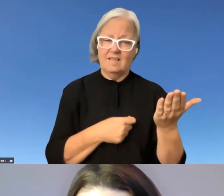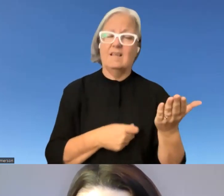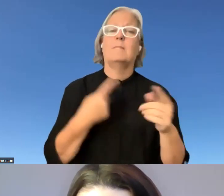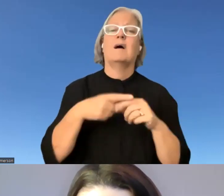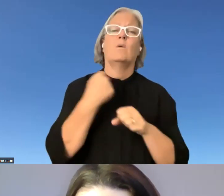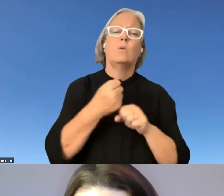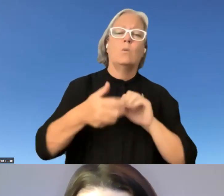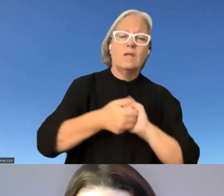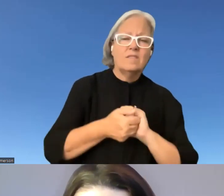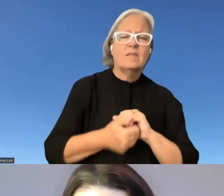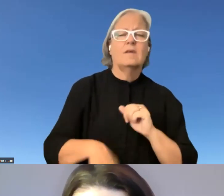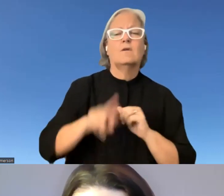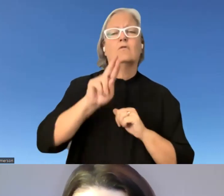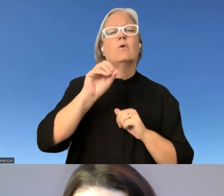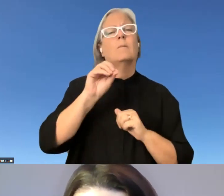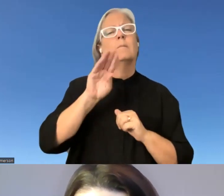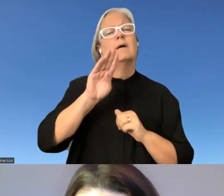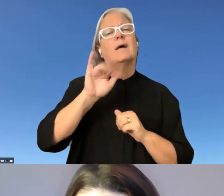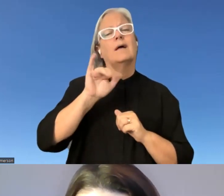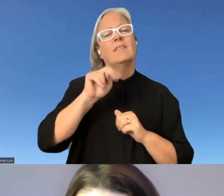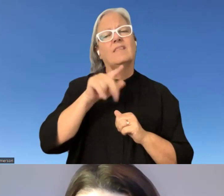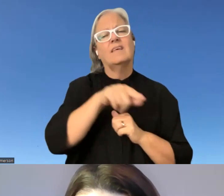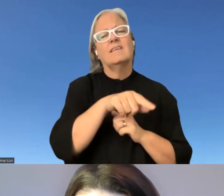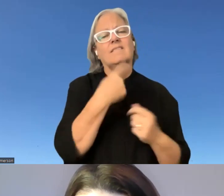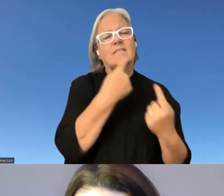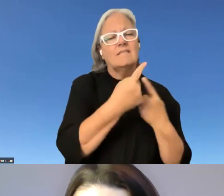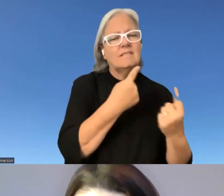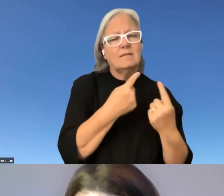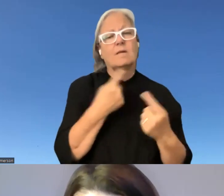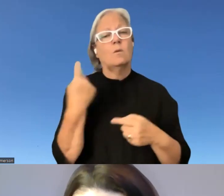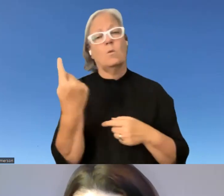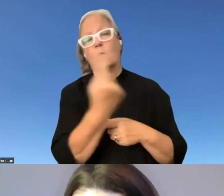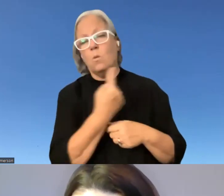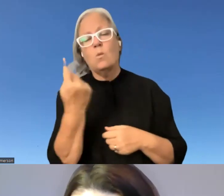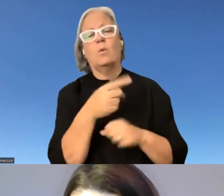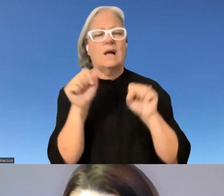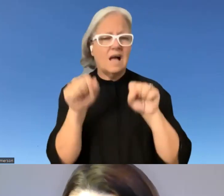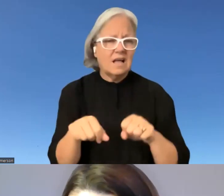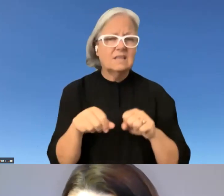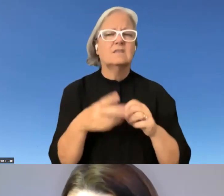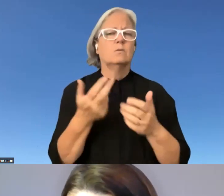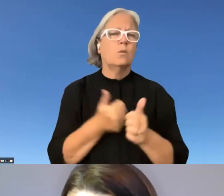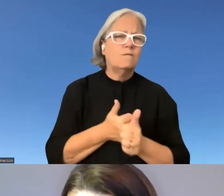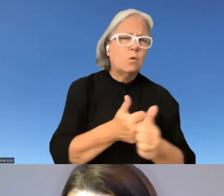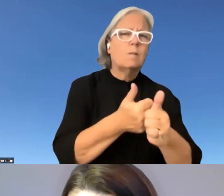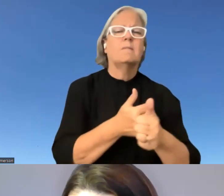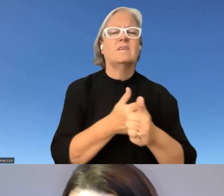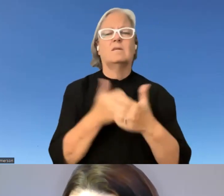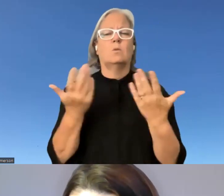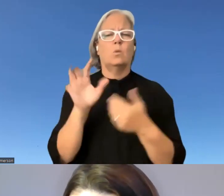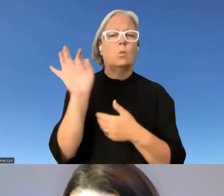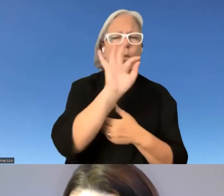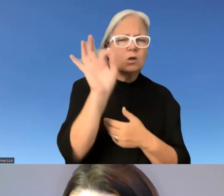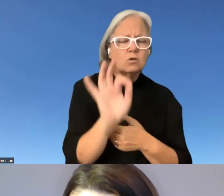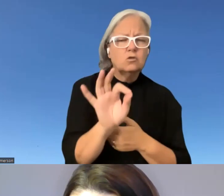Robin, who was very active replying to questions here in the chat, they're all available to follow up, to answer particular questions you might have. All of that,